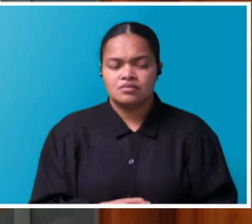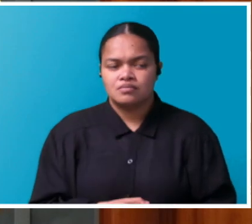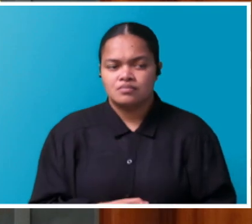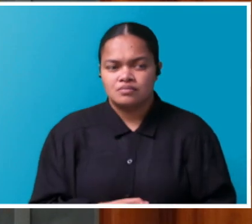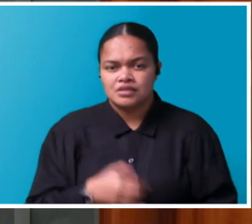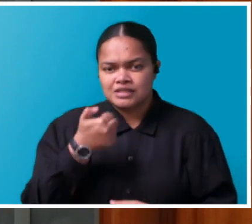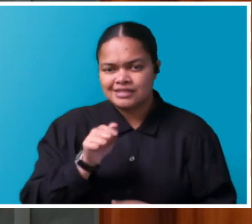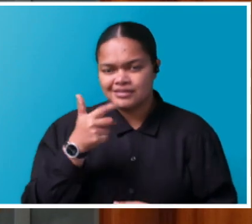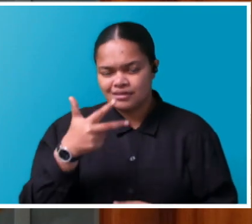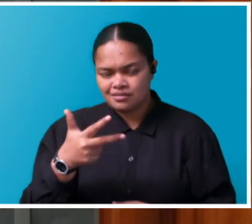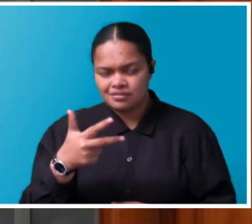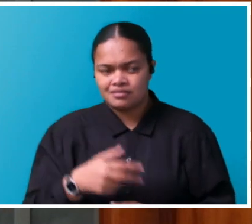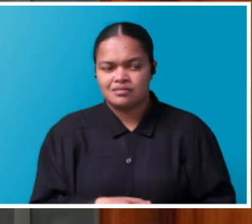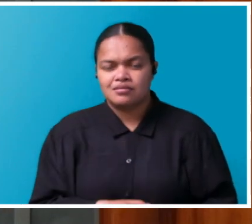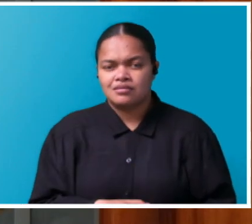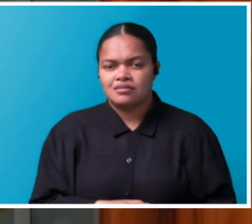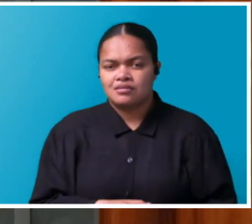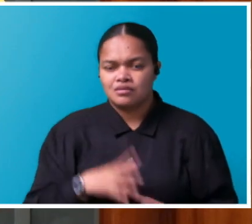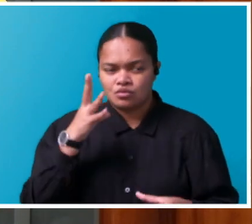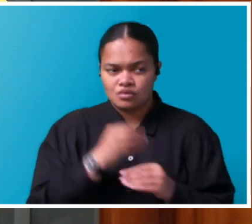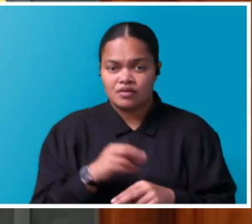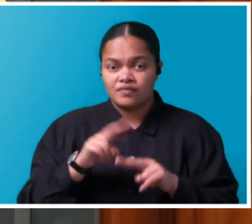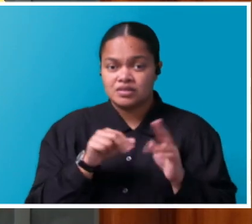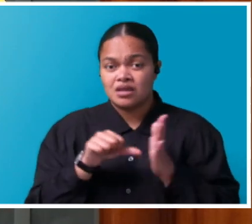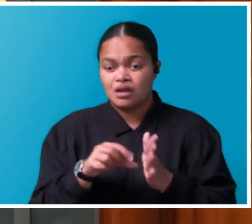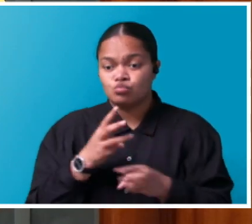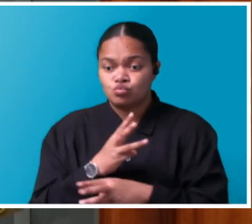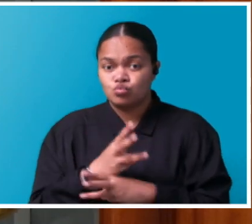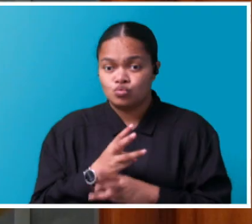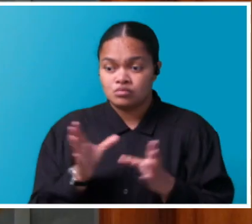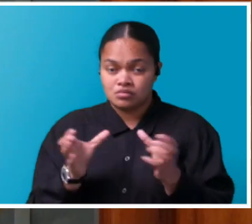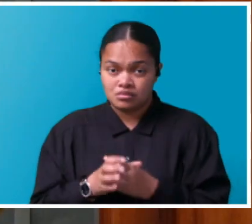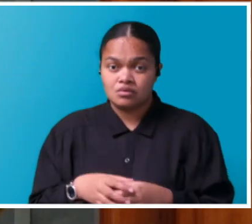131,668 emission reduction units. Fiji Hardwood Corporation Limited,